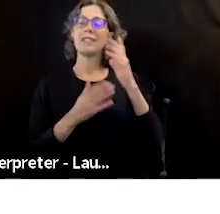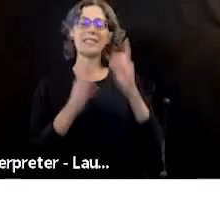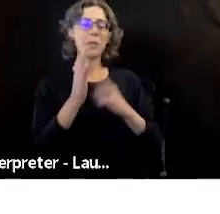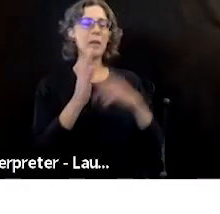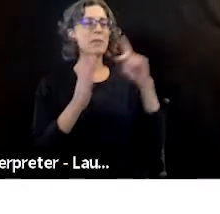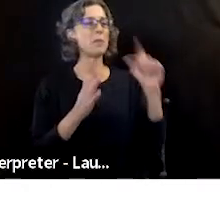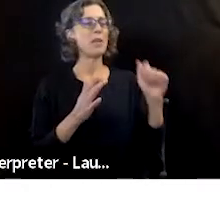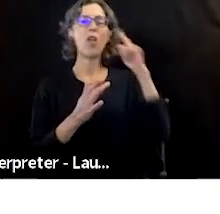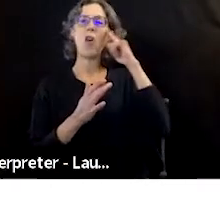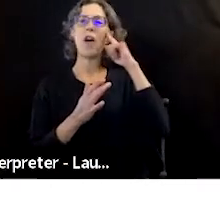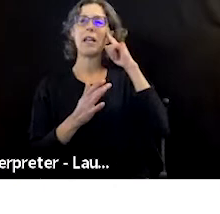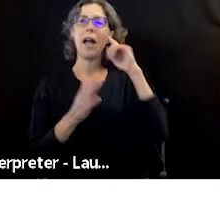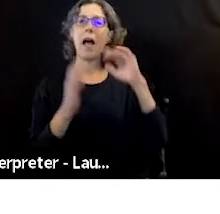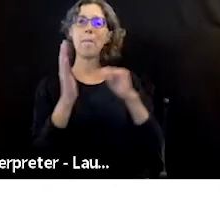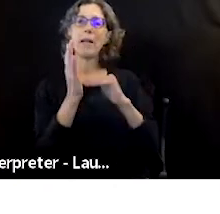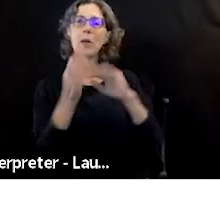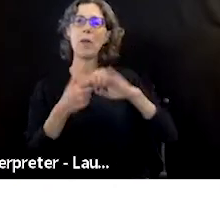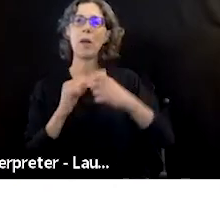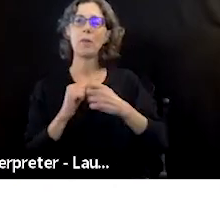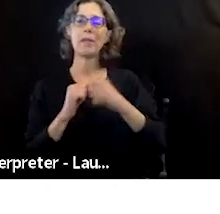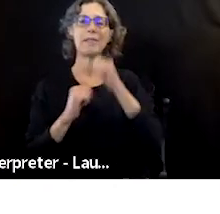a political and minority identity.